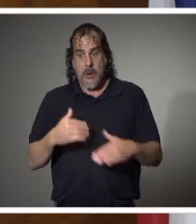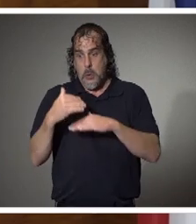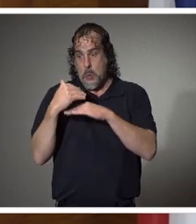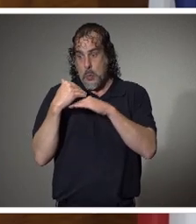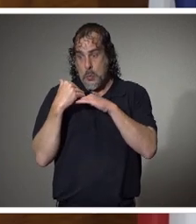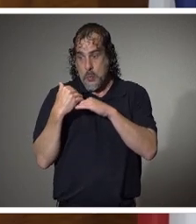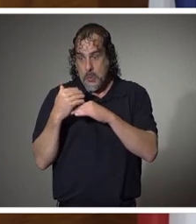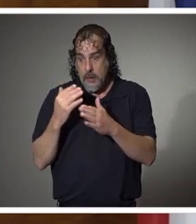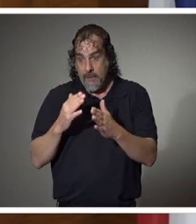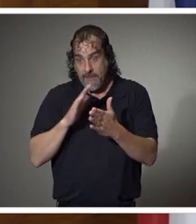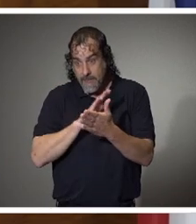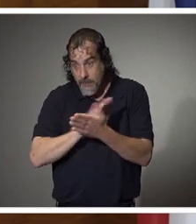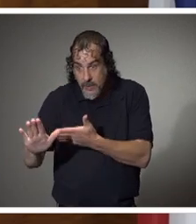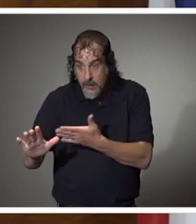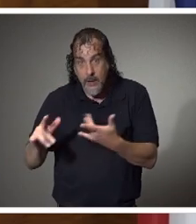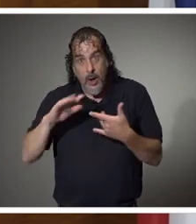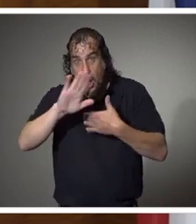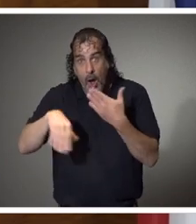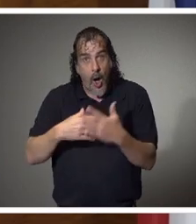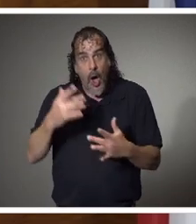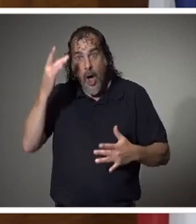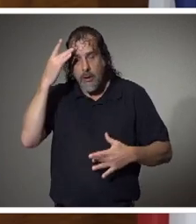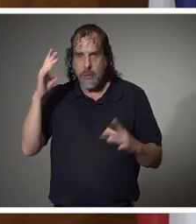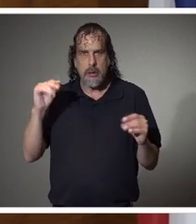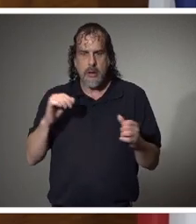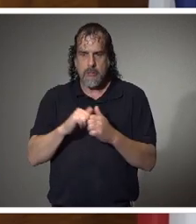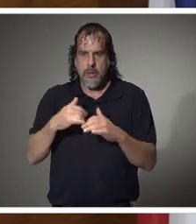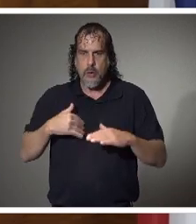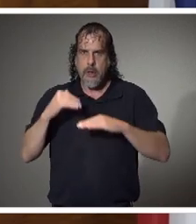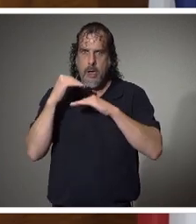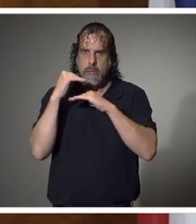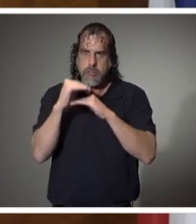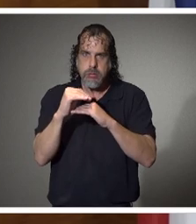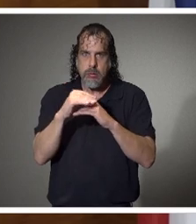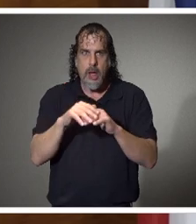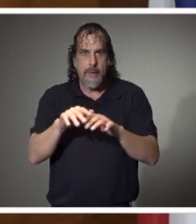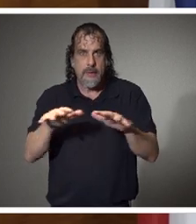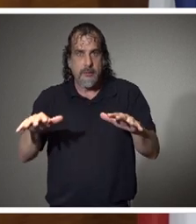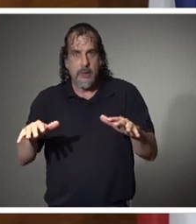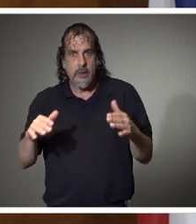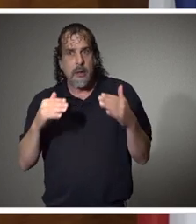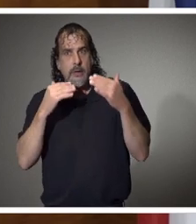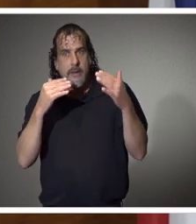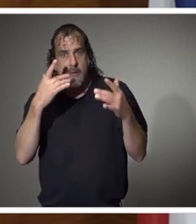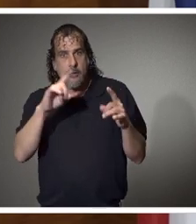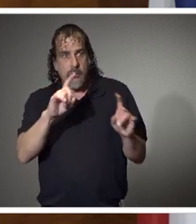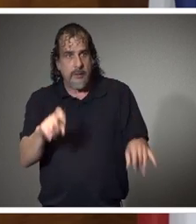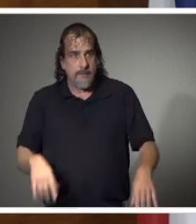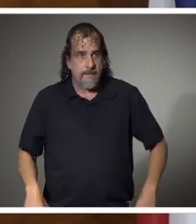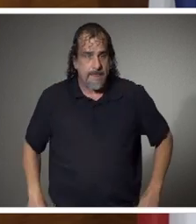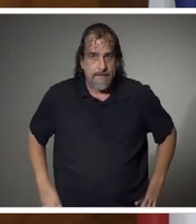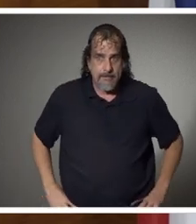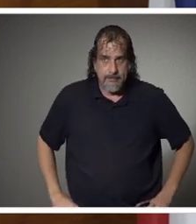have certainly significantly altered the spread of the virus. Thank you for your question.